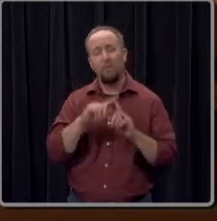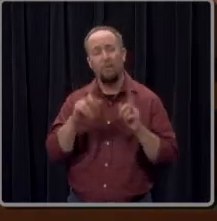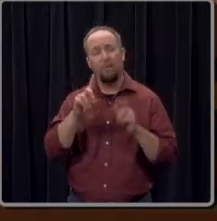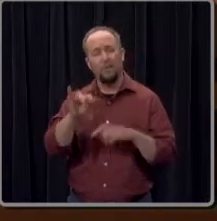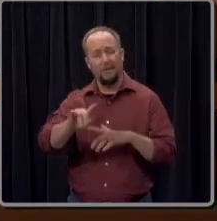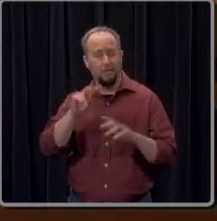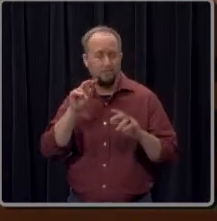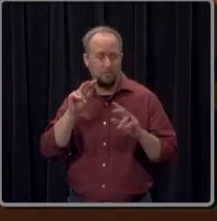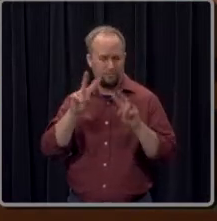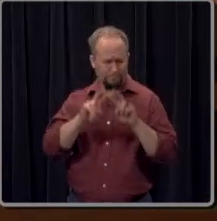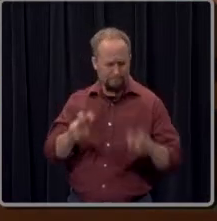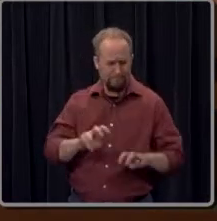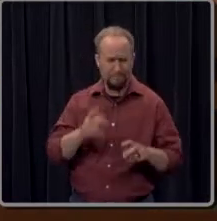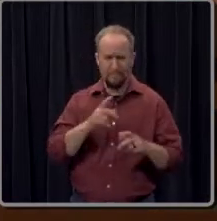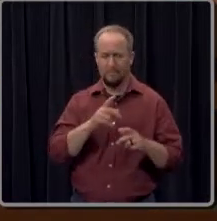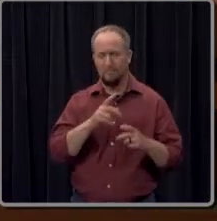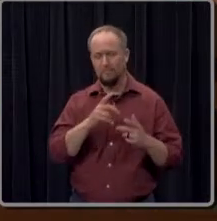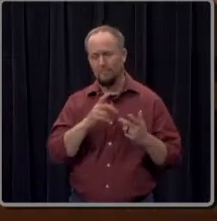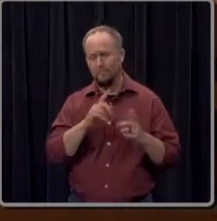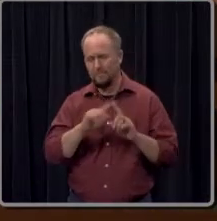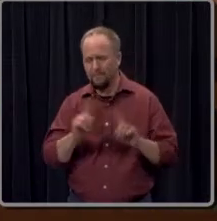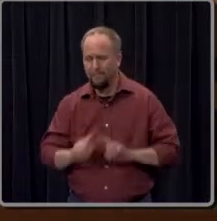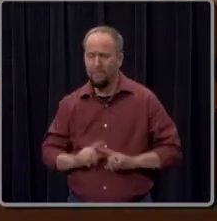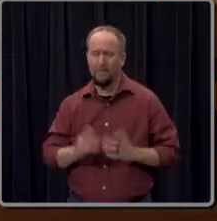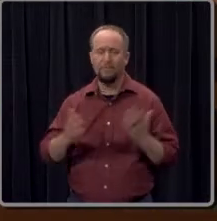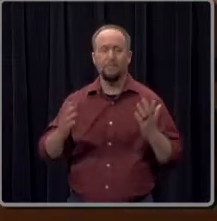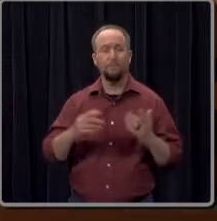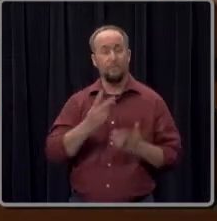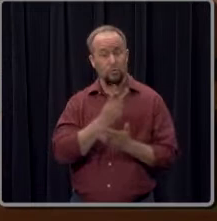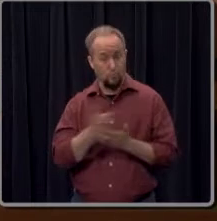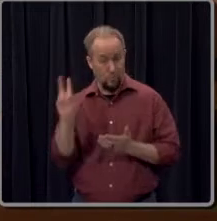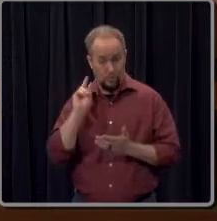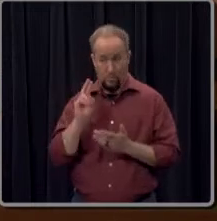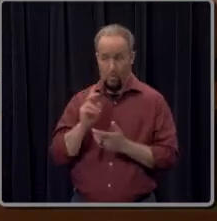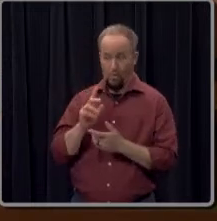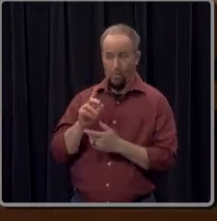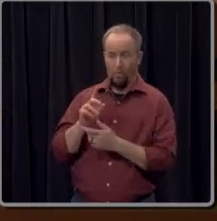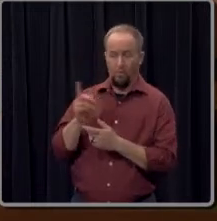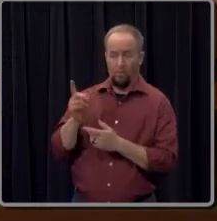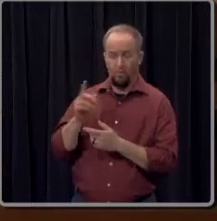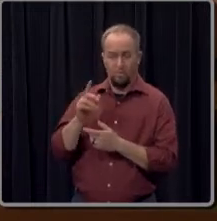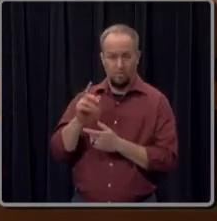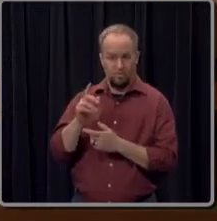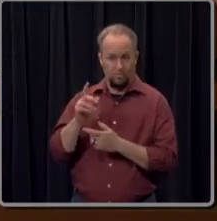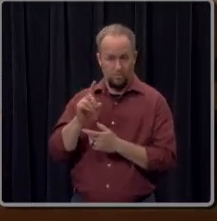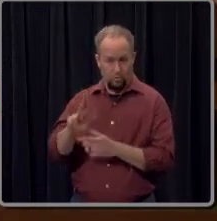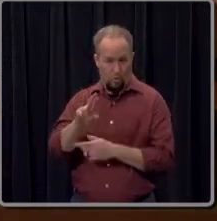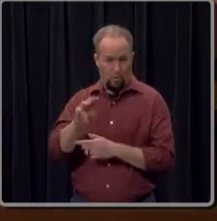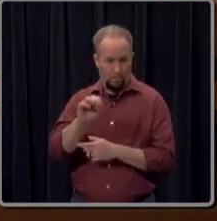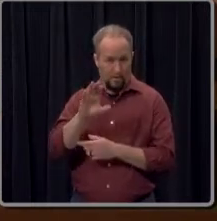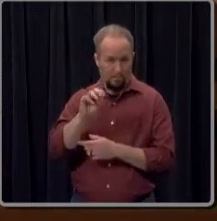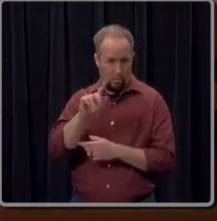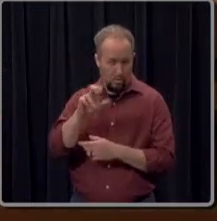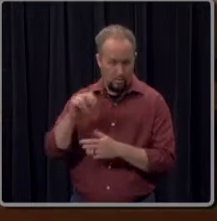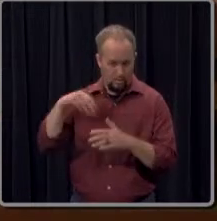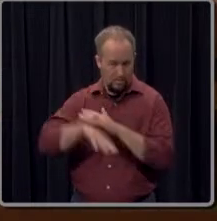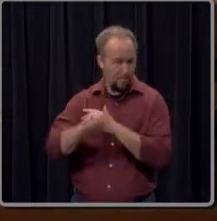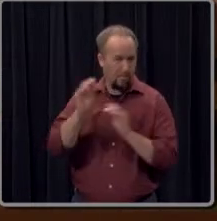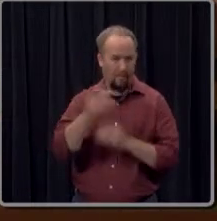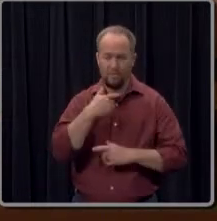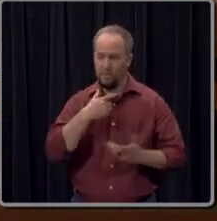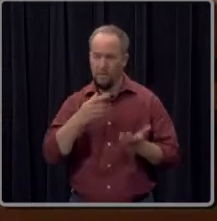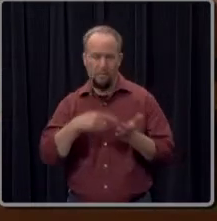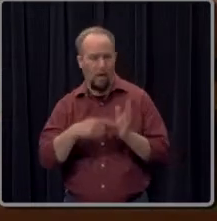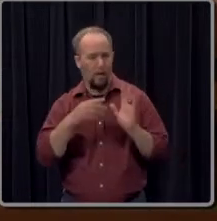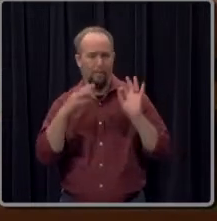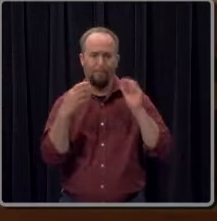things and tried really hard to do that. 2 weeks ago, Dr. McMullen ran into my office one day and he's like, I have the perfect schedule. This is going to be great. I